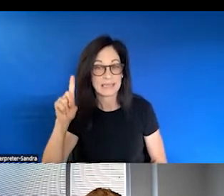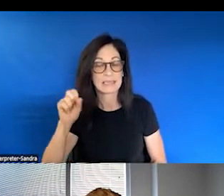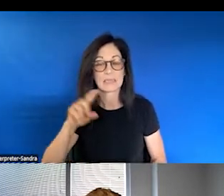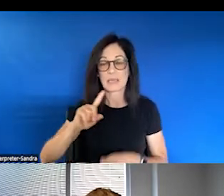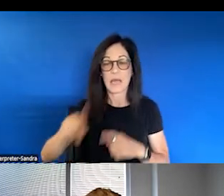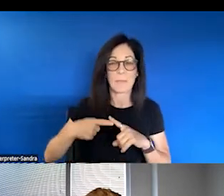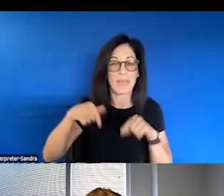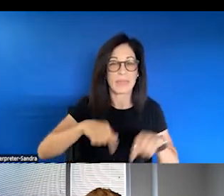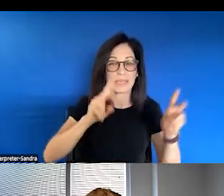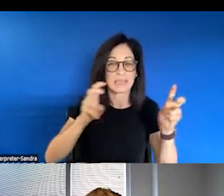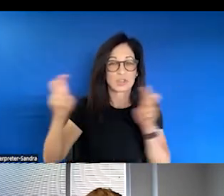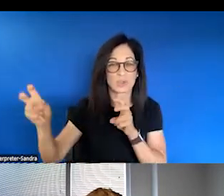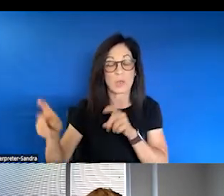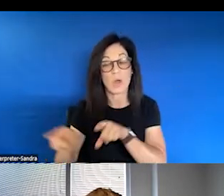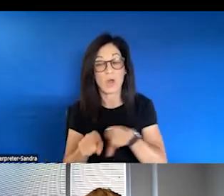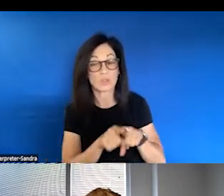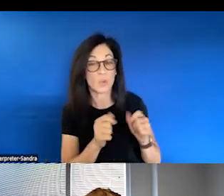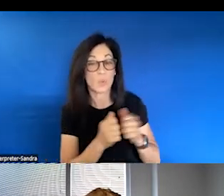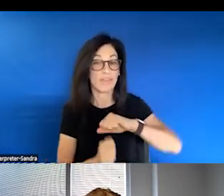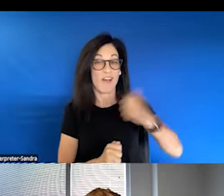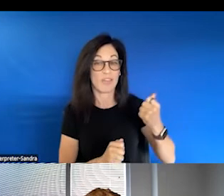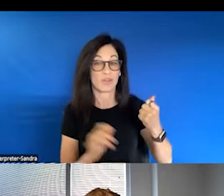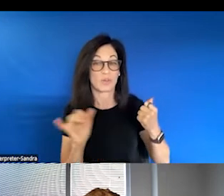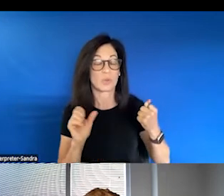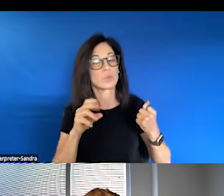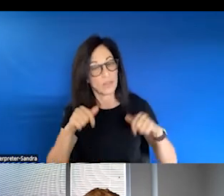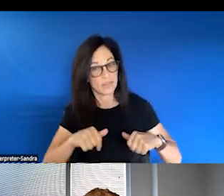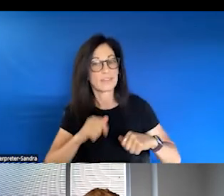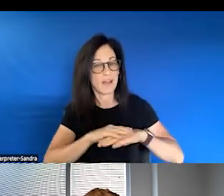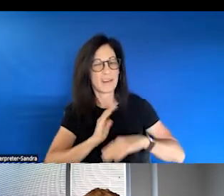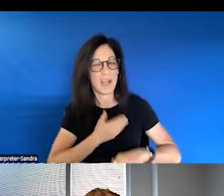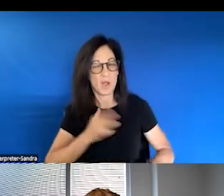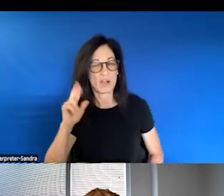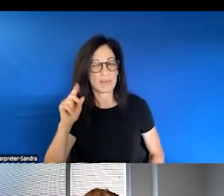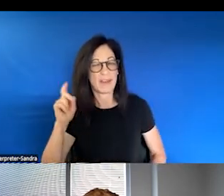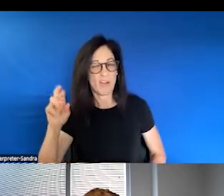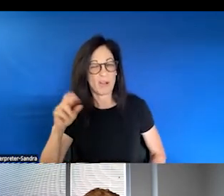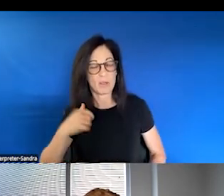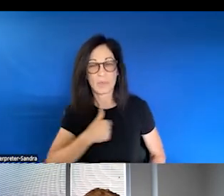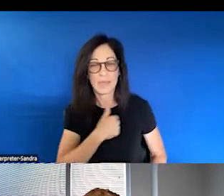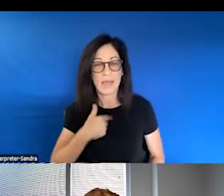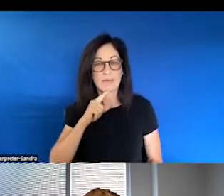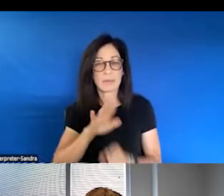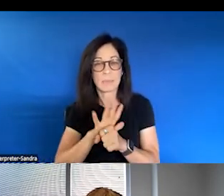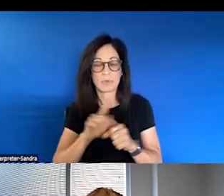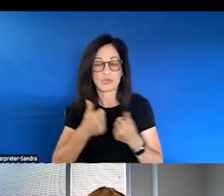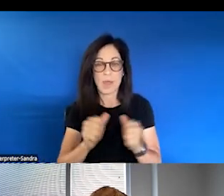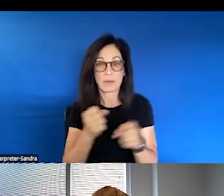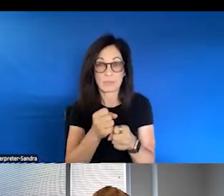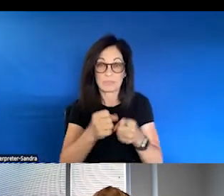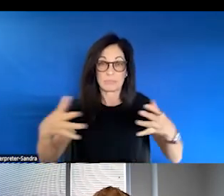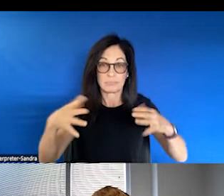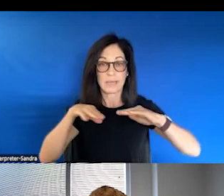around these issues, as well as others. So it is on our radar. We do have a commitment to try to expand